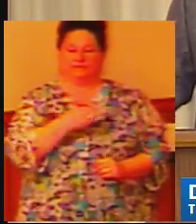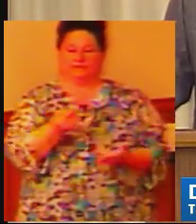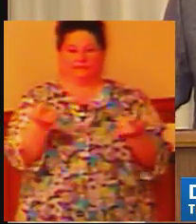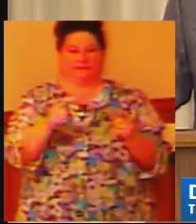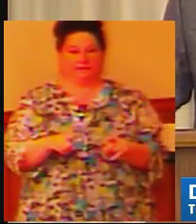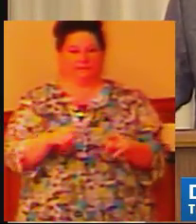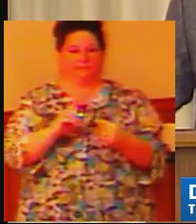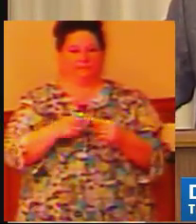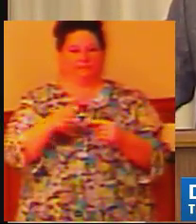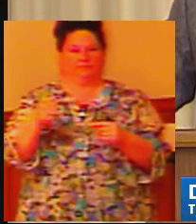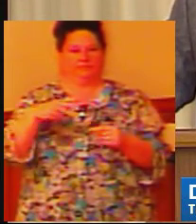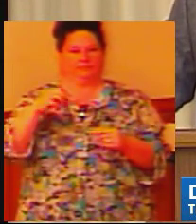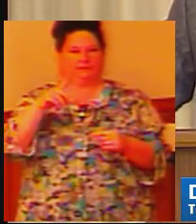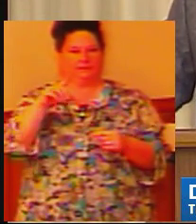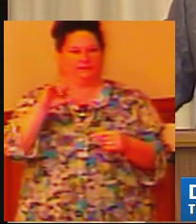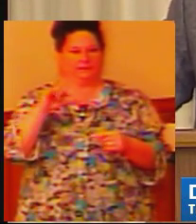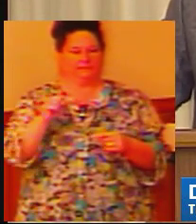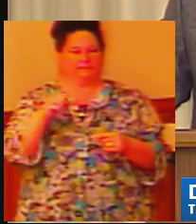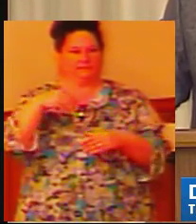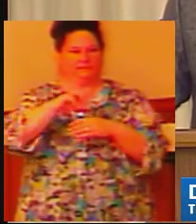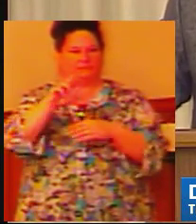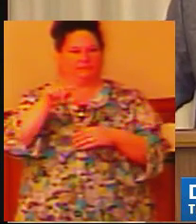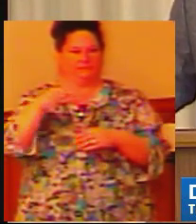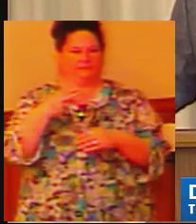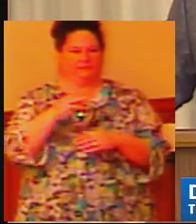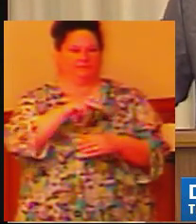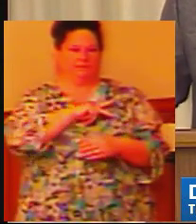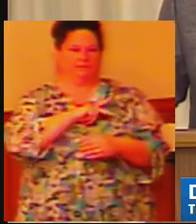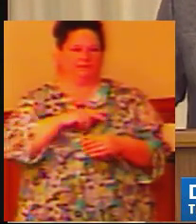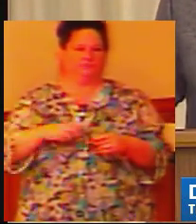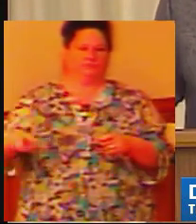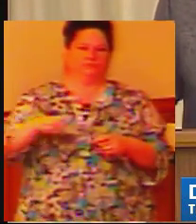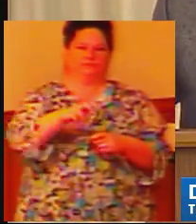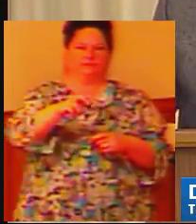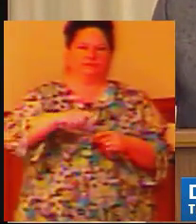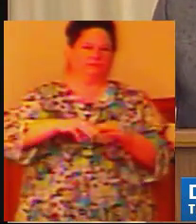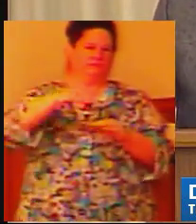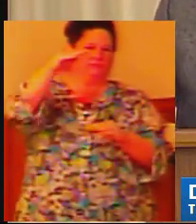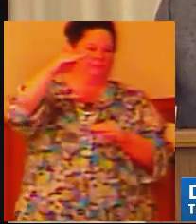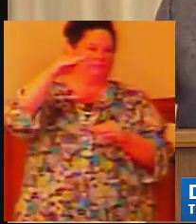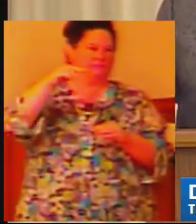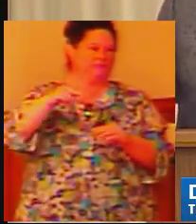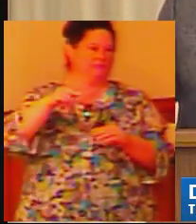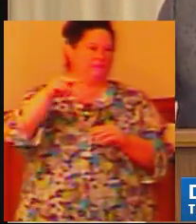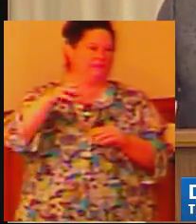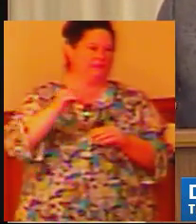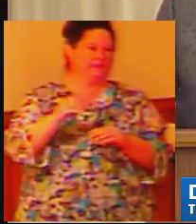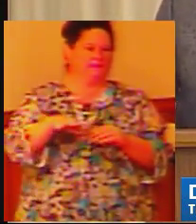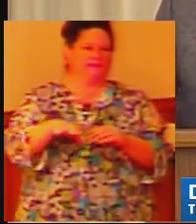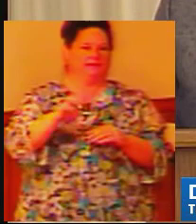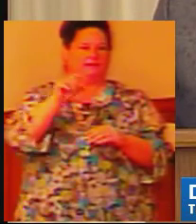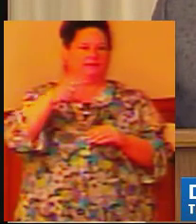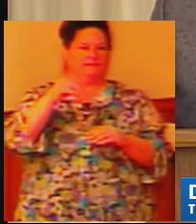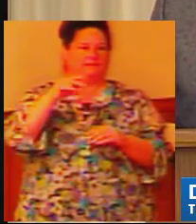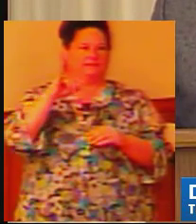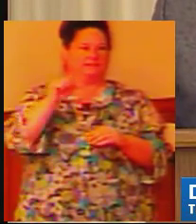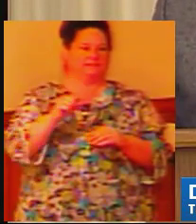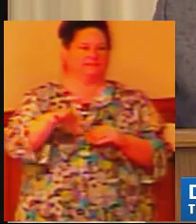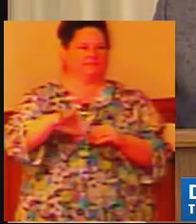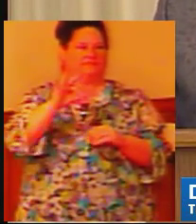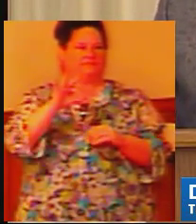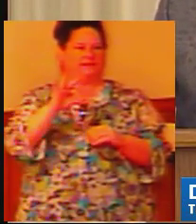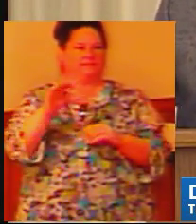came to pass, while Apollos in Corinth, Paul, having passed through the upper coast, came to Ephesus, and finding the certain disciples,